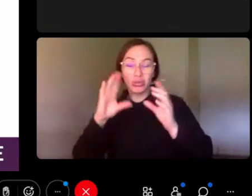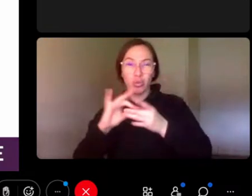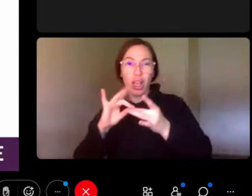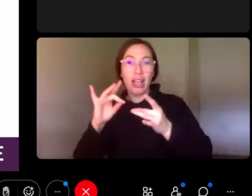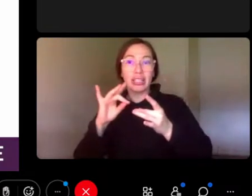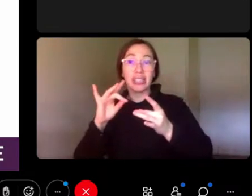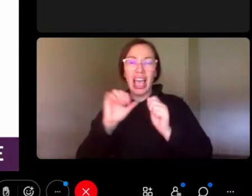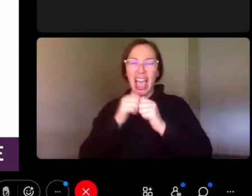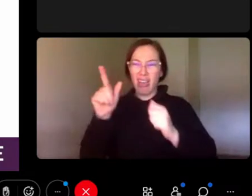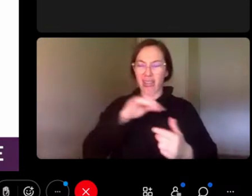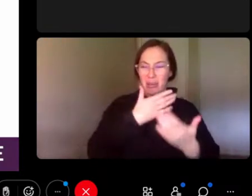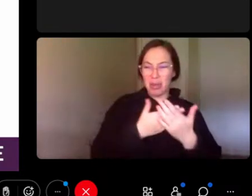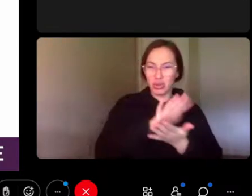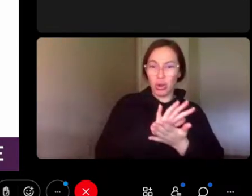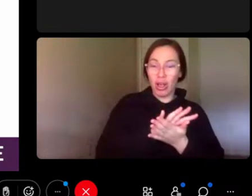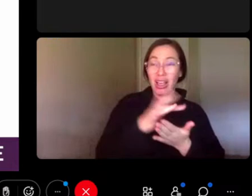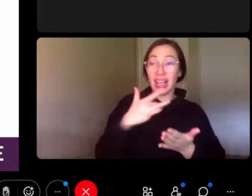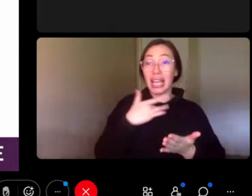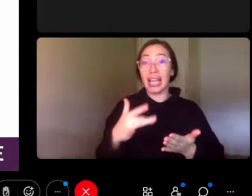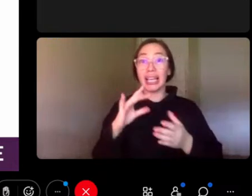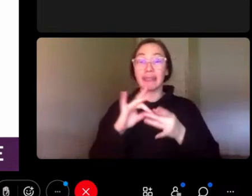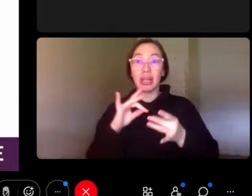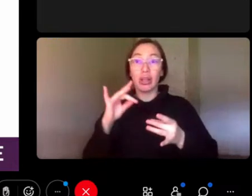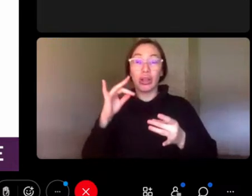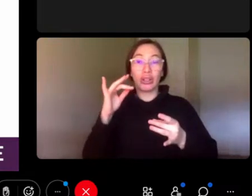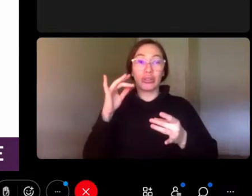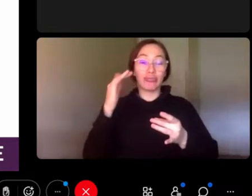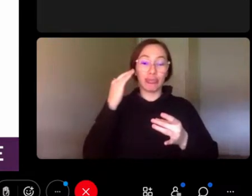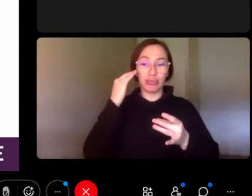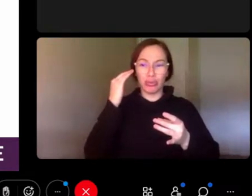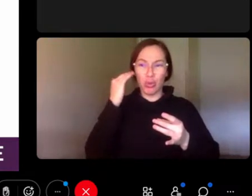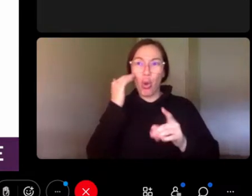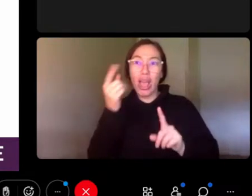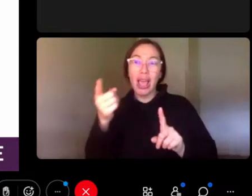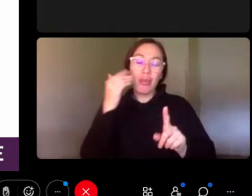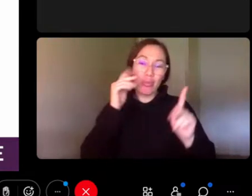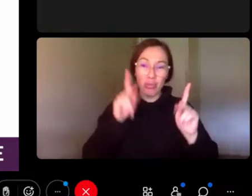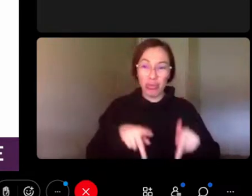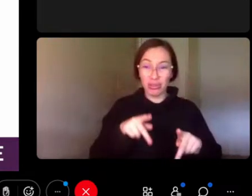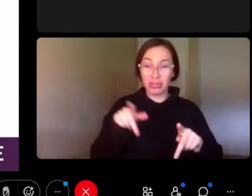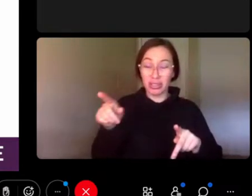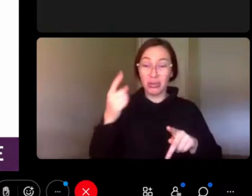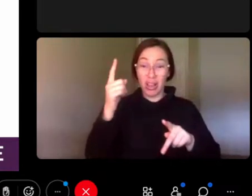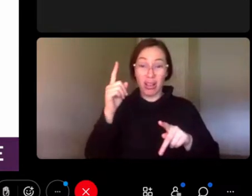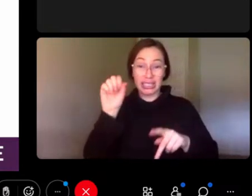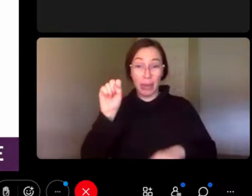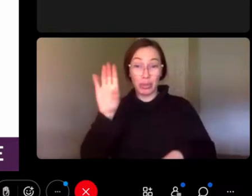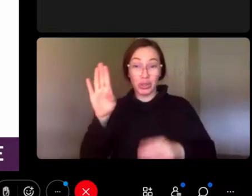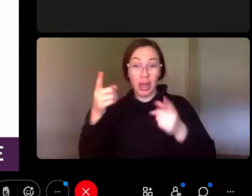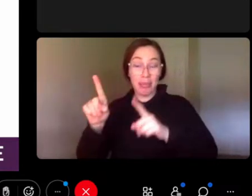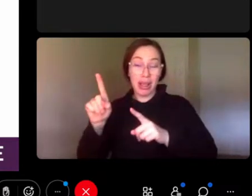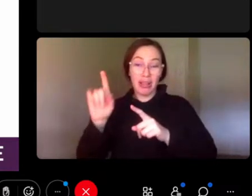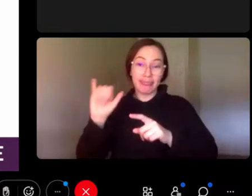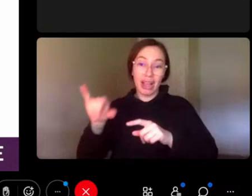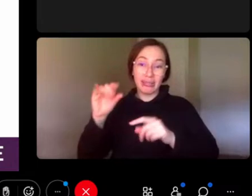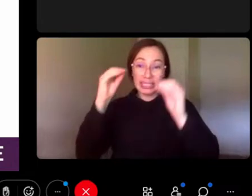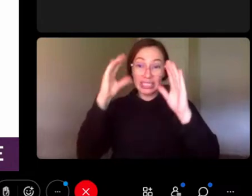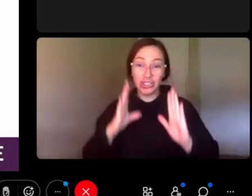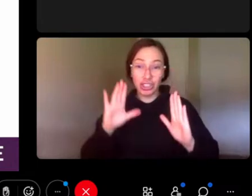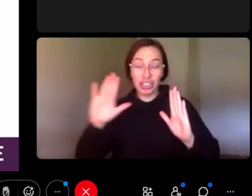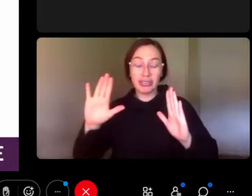him or her. Or we know that individual. San Bernardino was the spouse of a longtime teacher. And we know what happened.